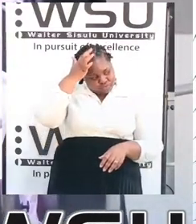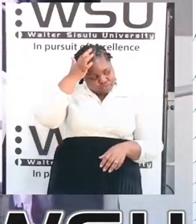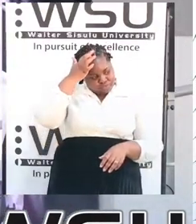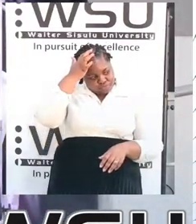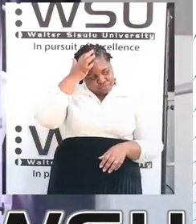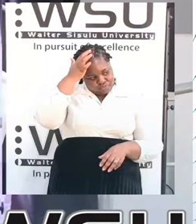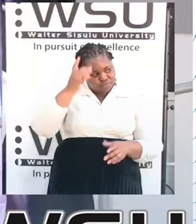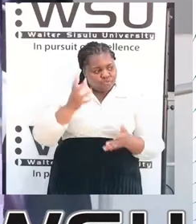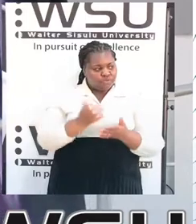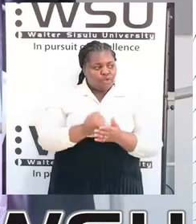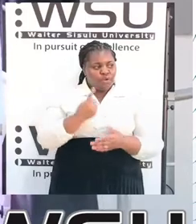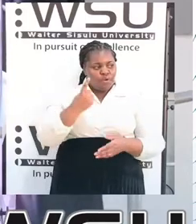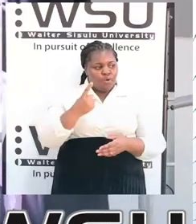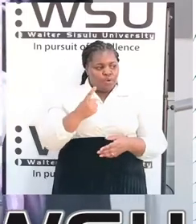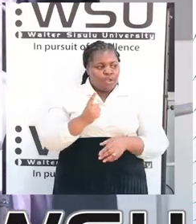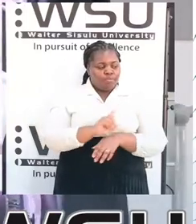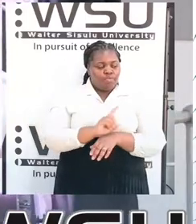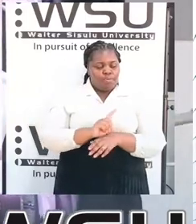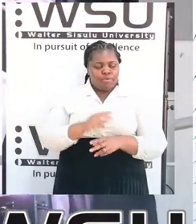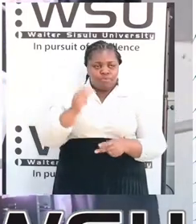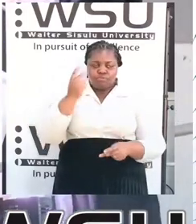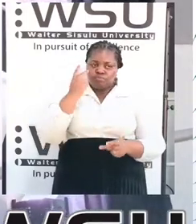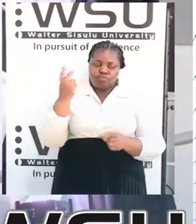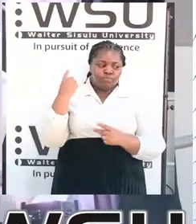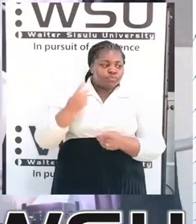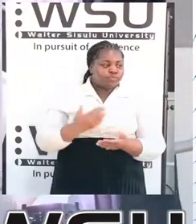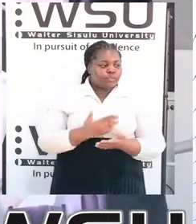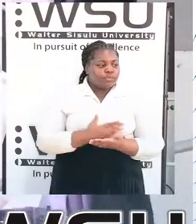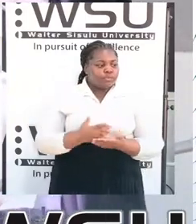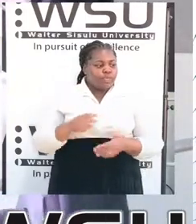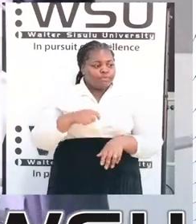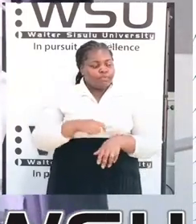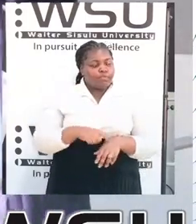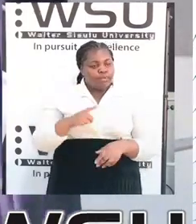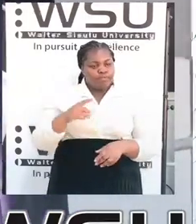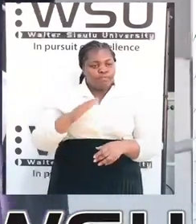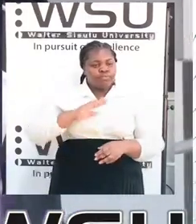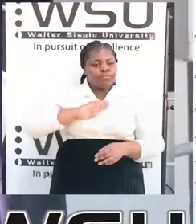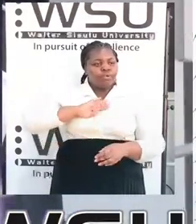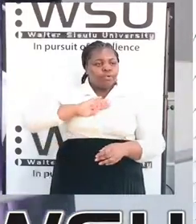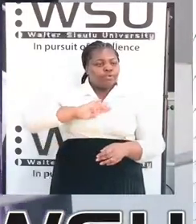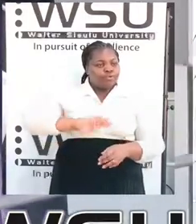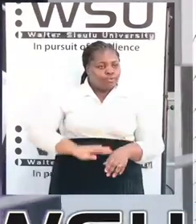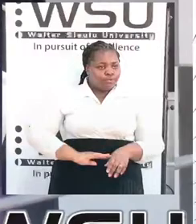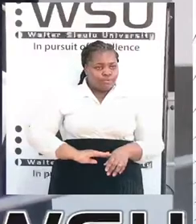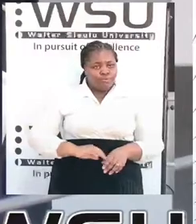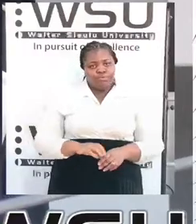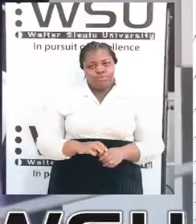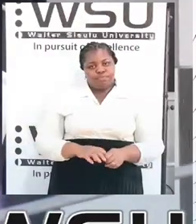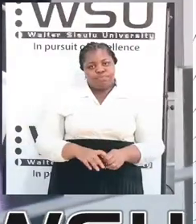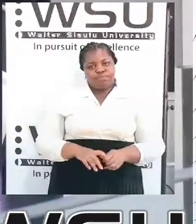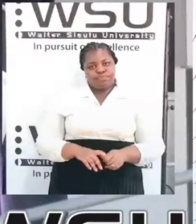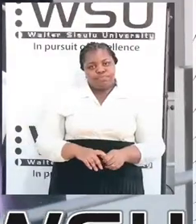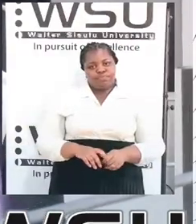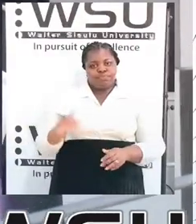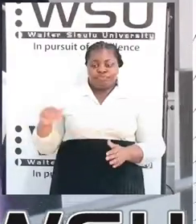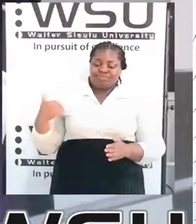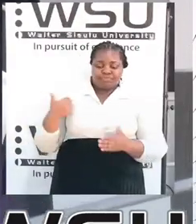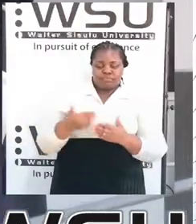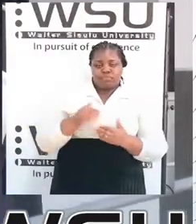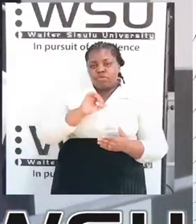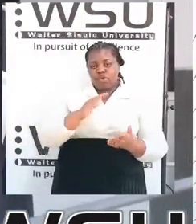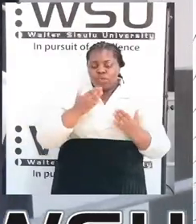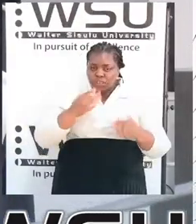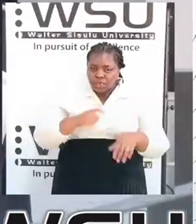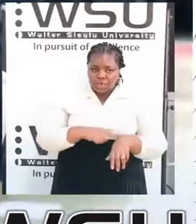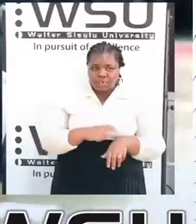moment of reflection and sometimes just to take a deep breath. Throughout your academic journey,